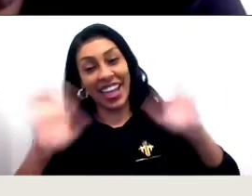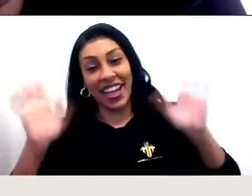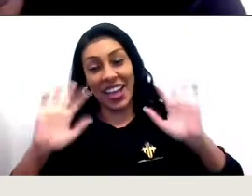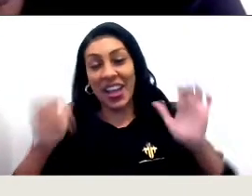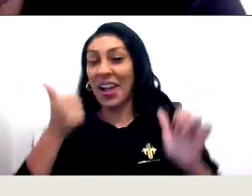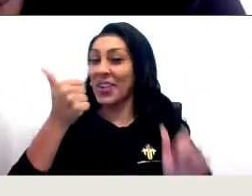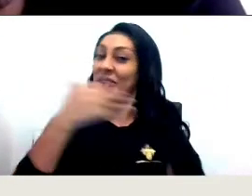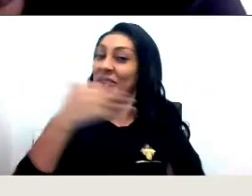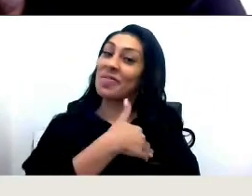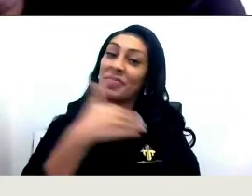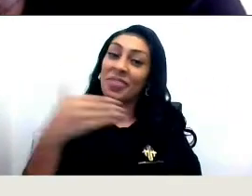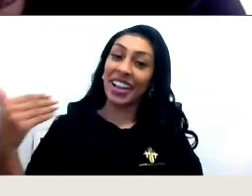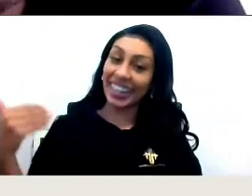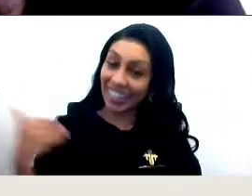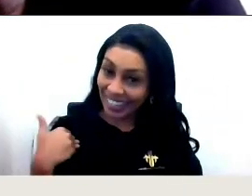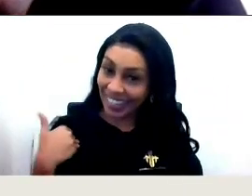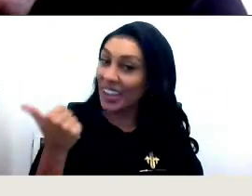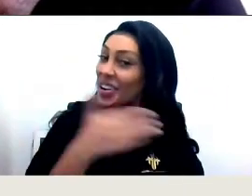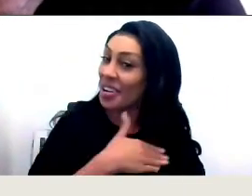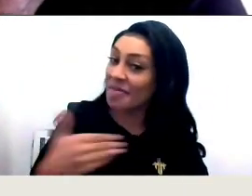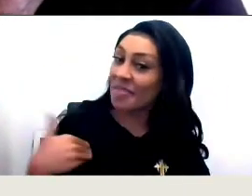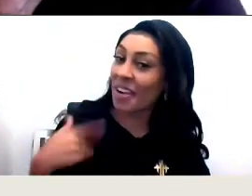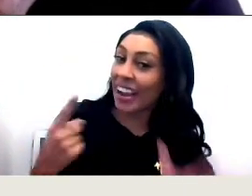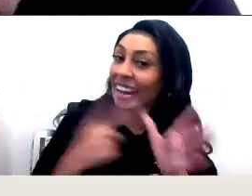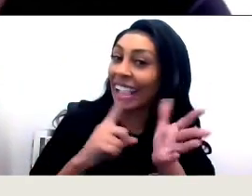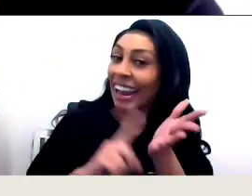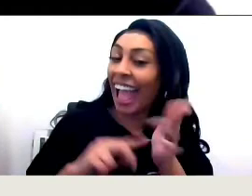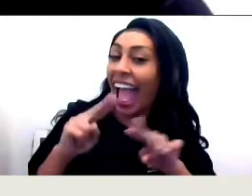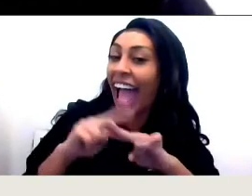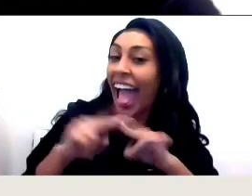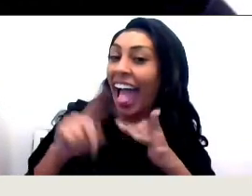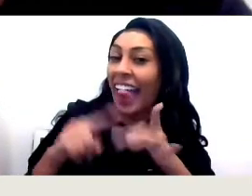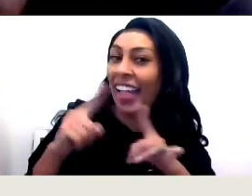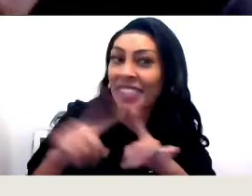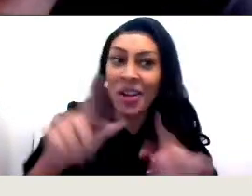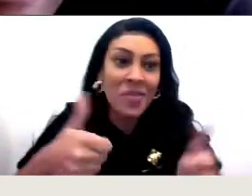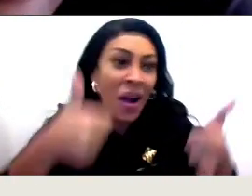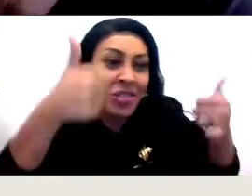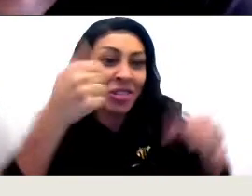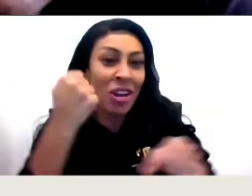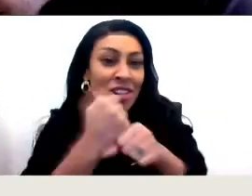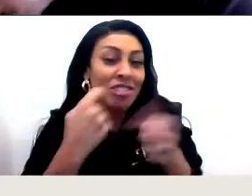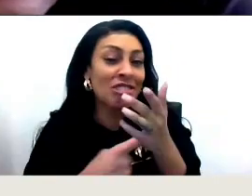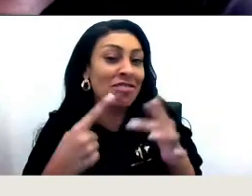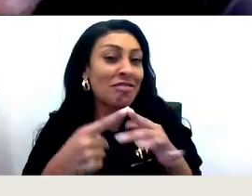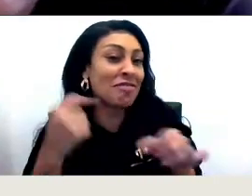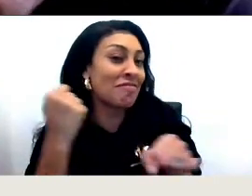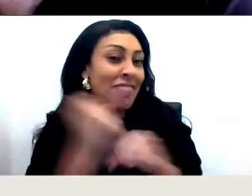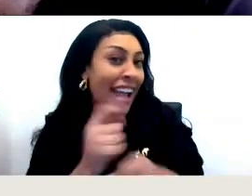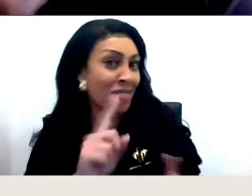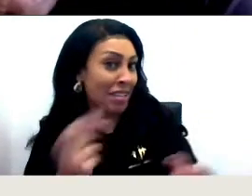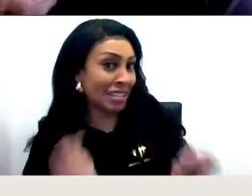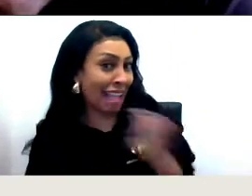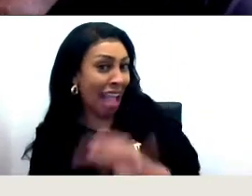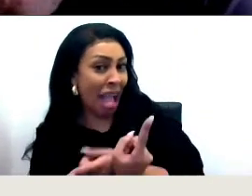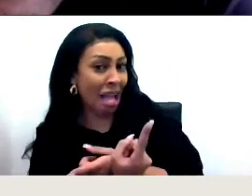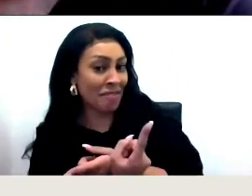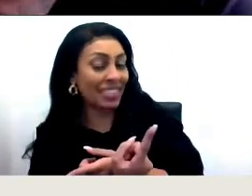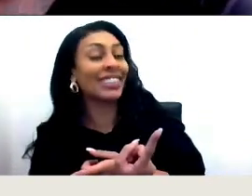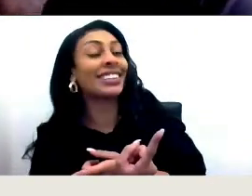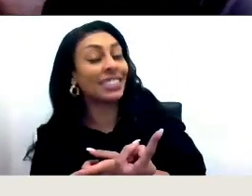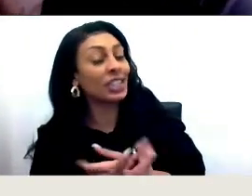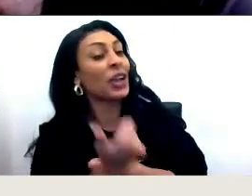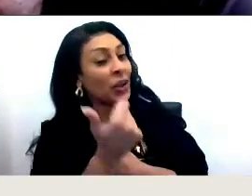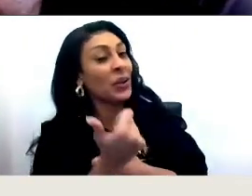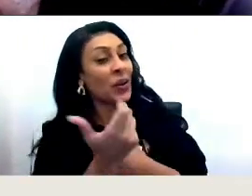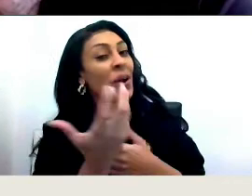Hey, good morning. Good morning, Alfie. What's good, Greg? Yes, how Yeah, exciting. man. So good to have you